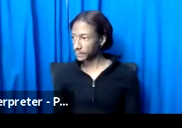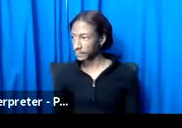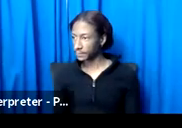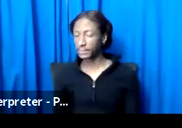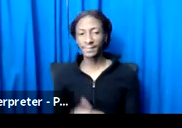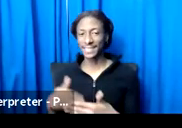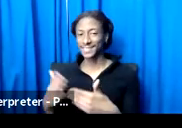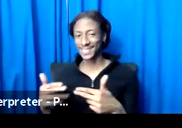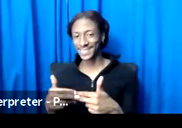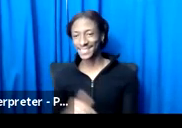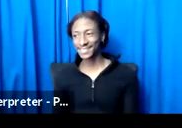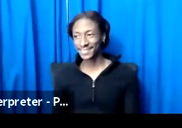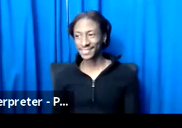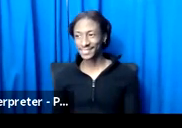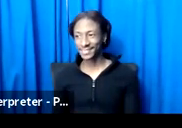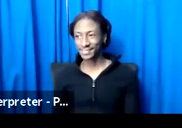Next slide.